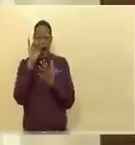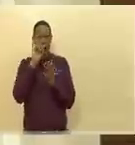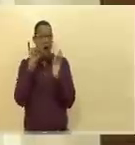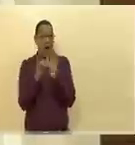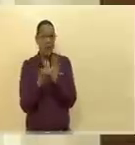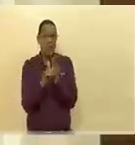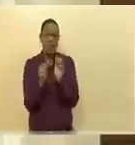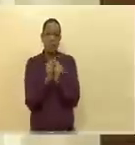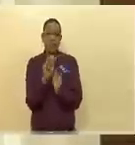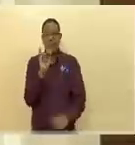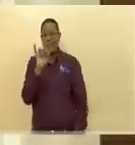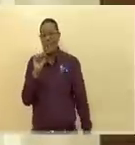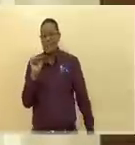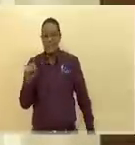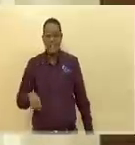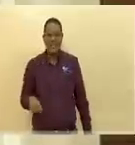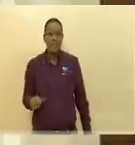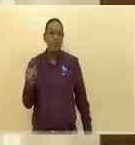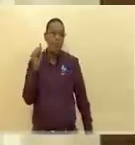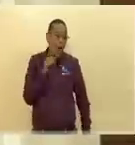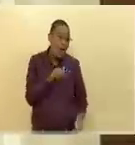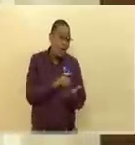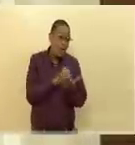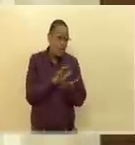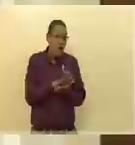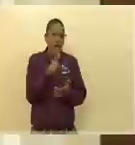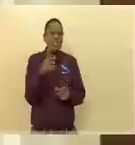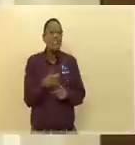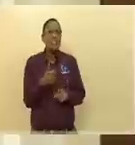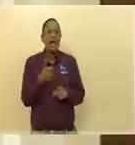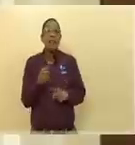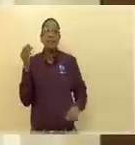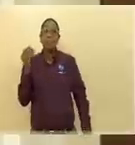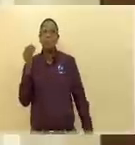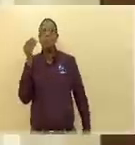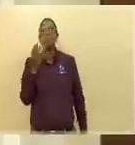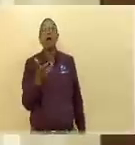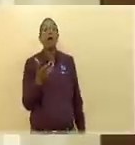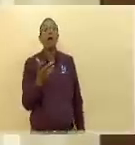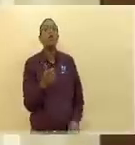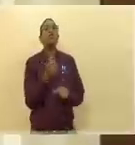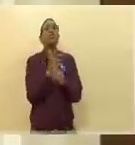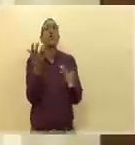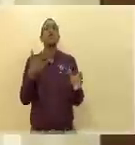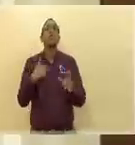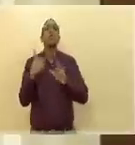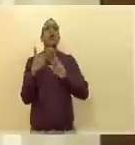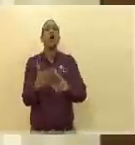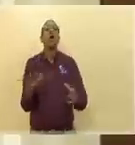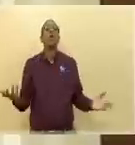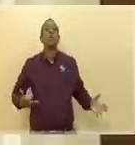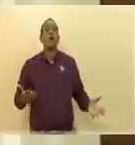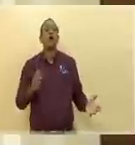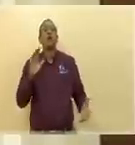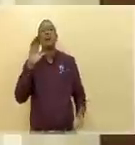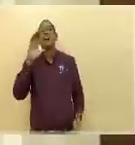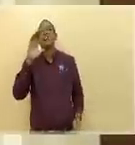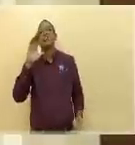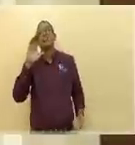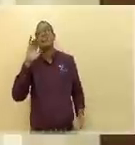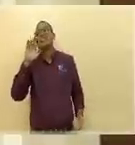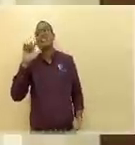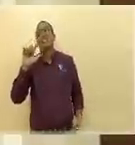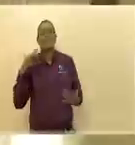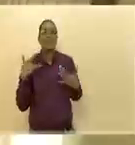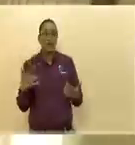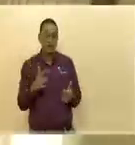NIDS. So every record that is generated, which creates what we call a civil event, a birth, a